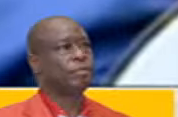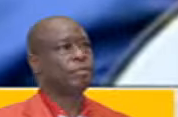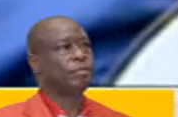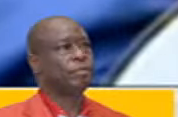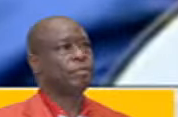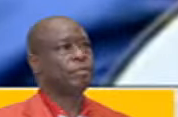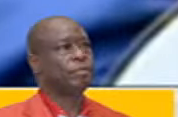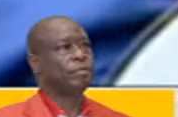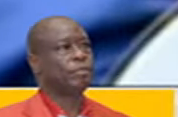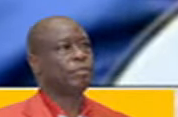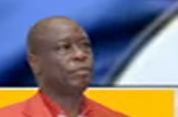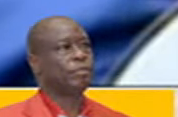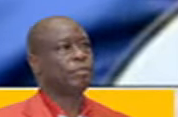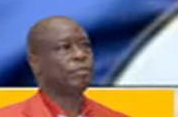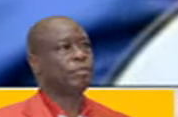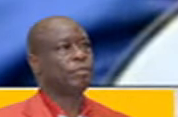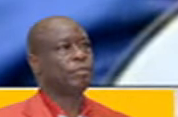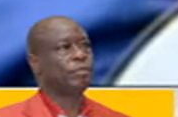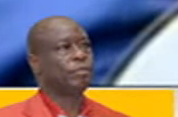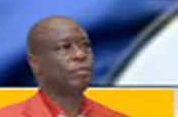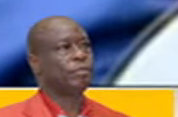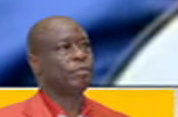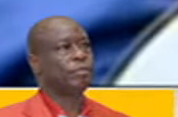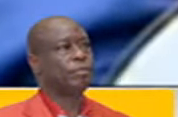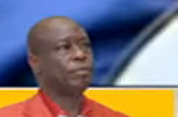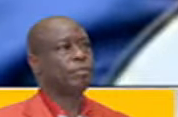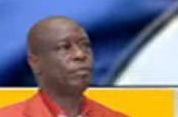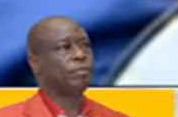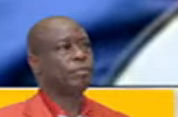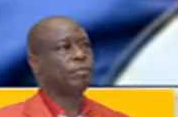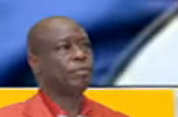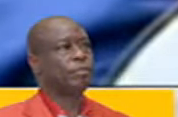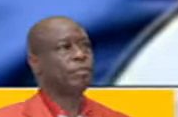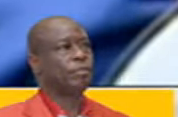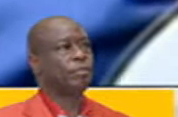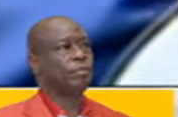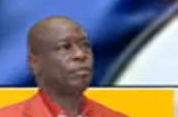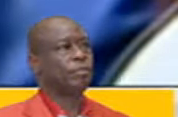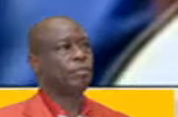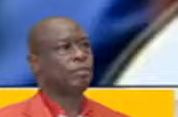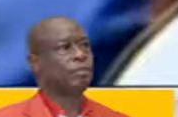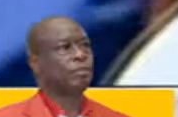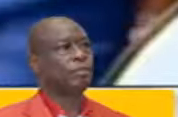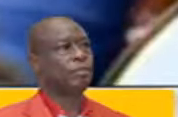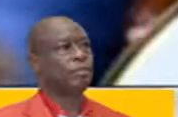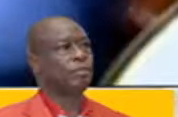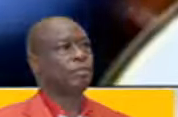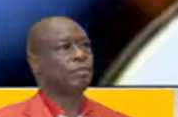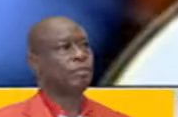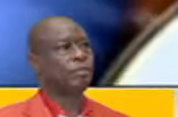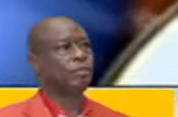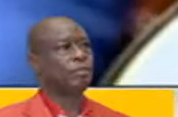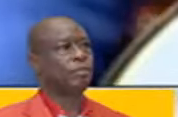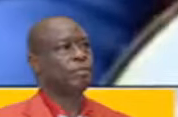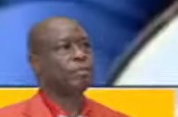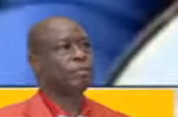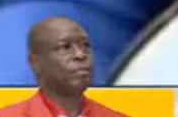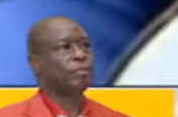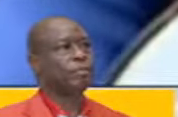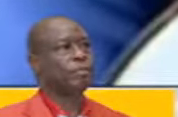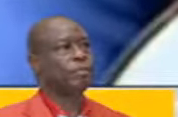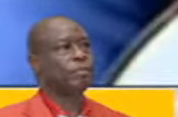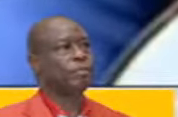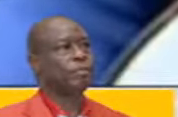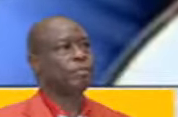sworn affidavit of Mr. Johnson Sakaja, the governor of Nairobi, with averments to that